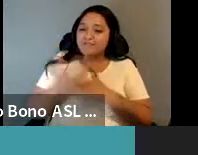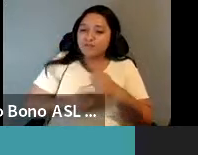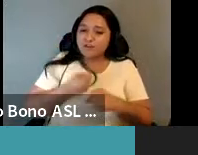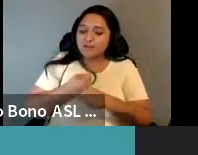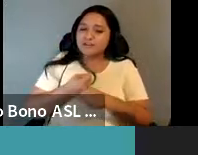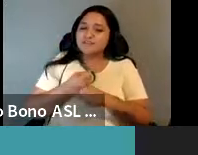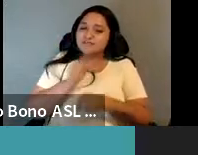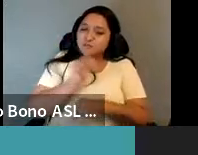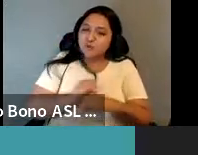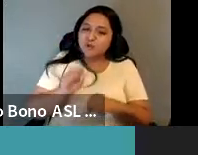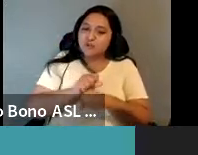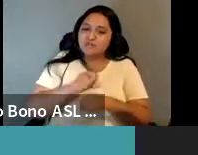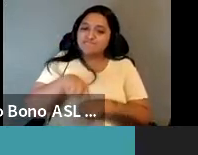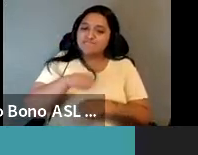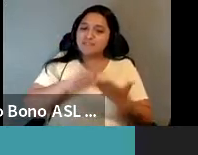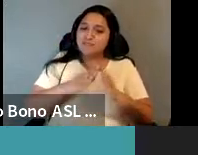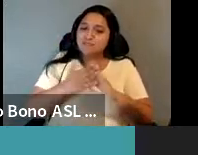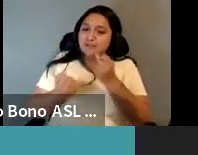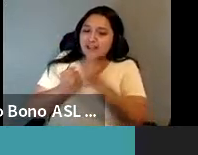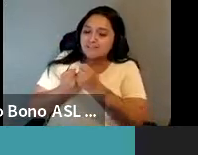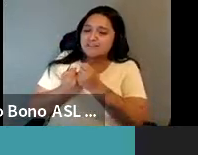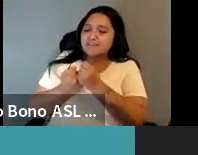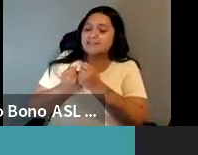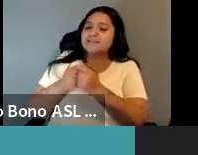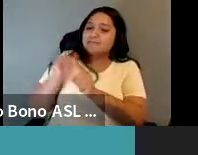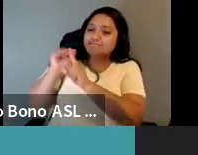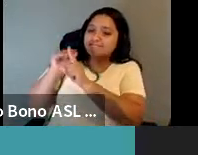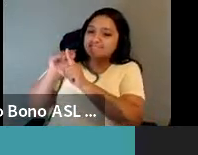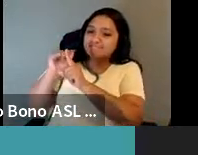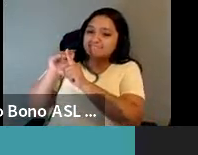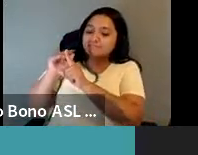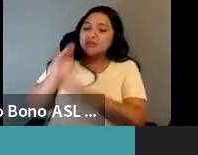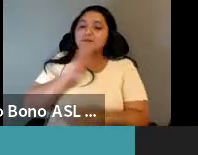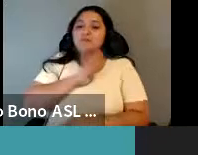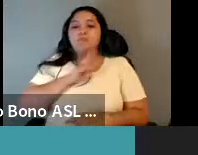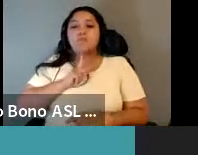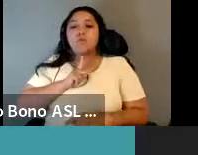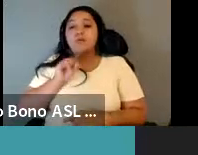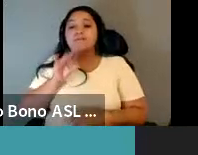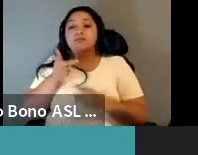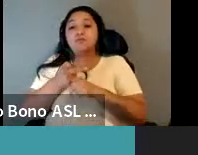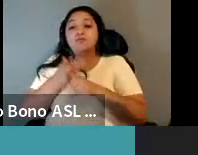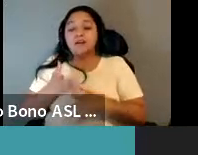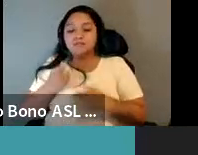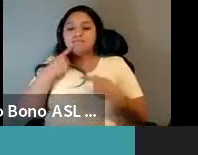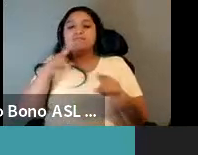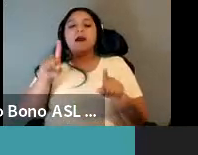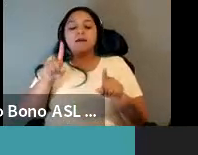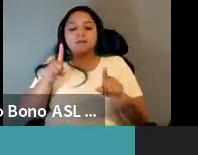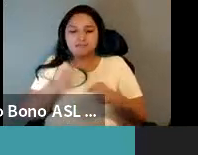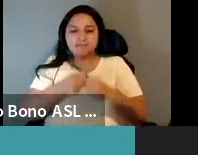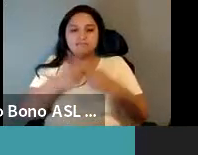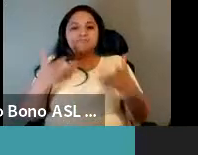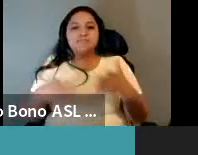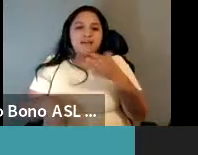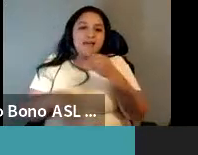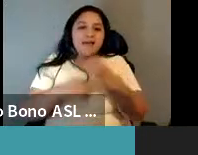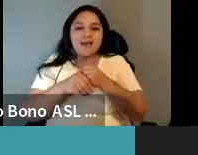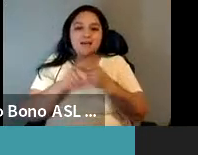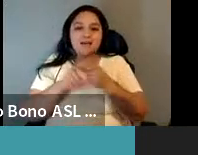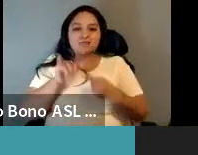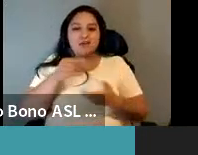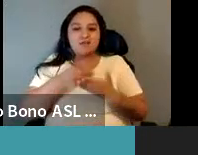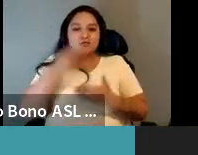community advocates, the Board of Supervisors finally took steps towards the expansion of this grant during the